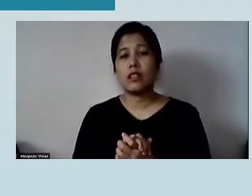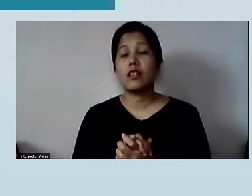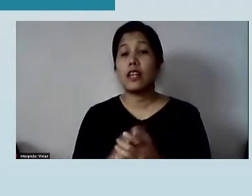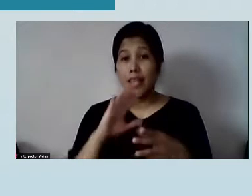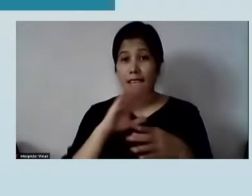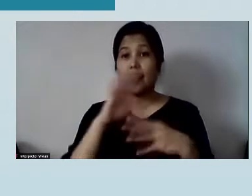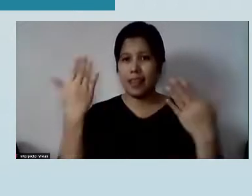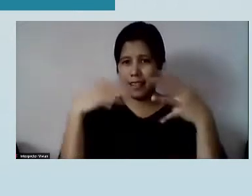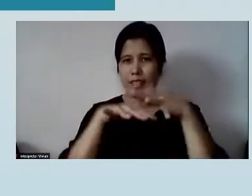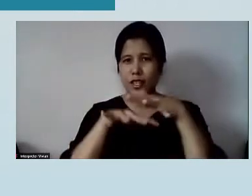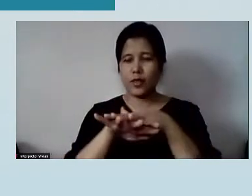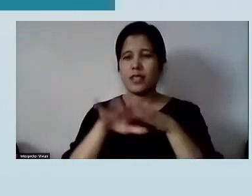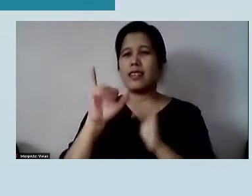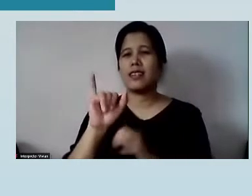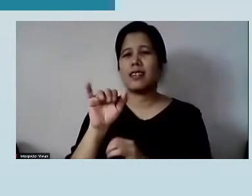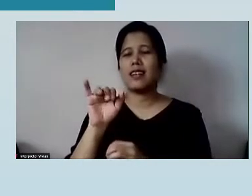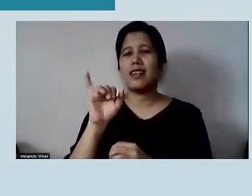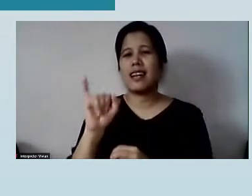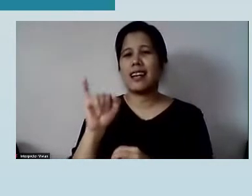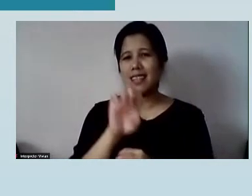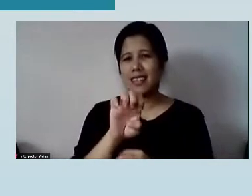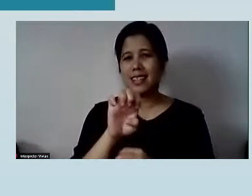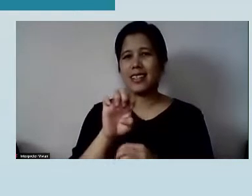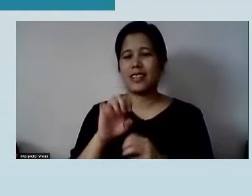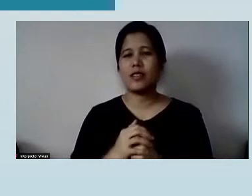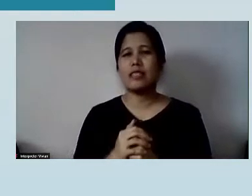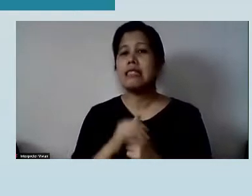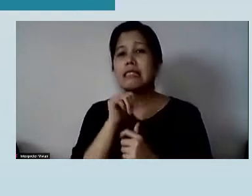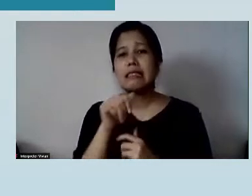inclusive education. Kasi po ang kailangan, hindi na